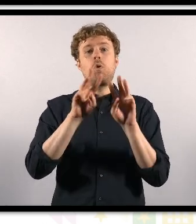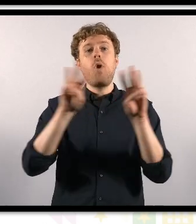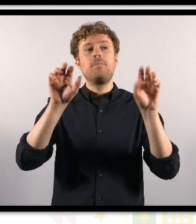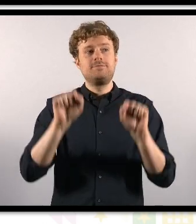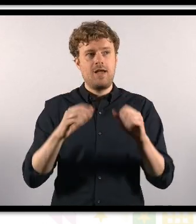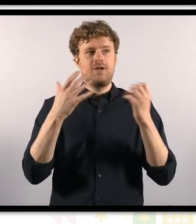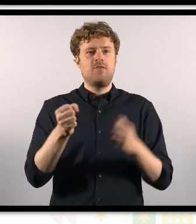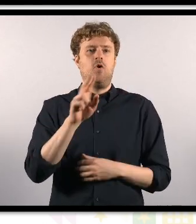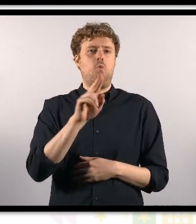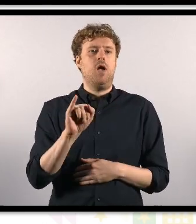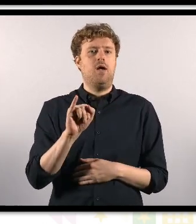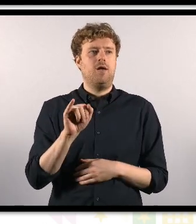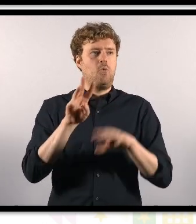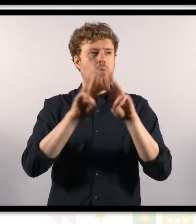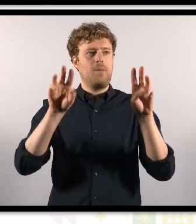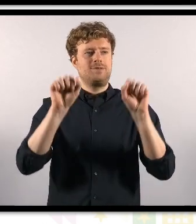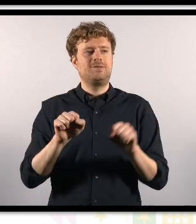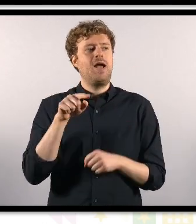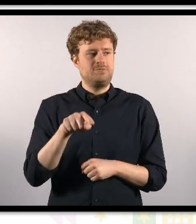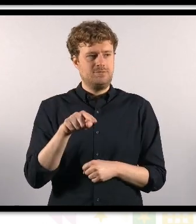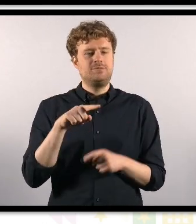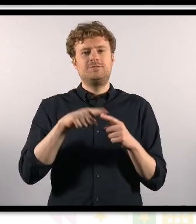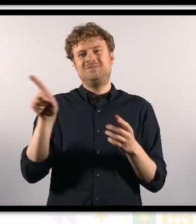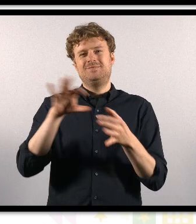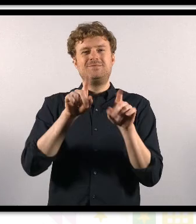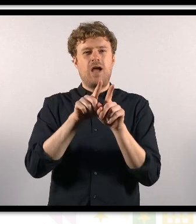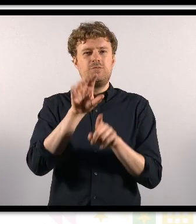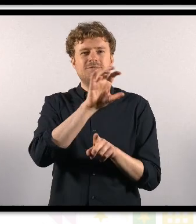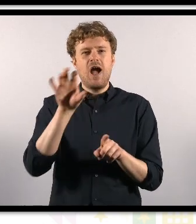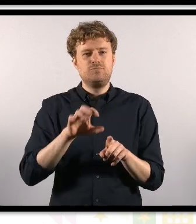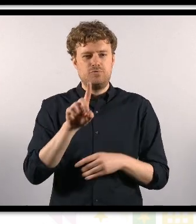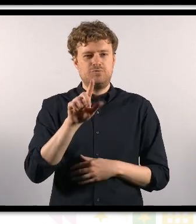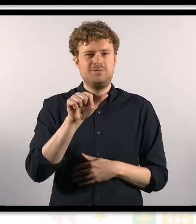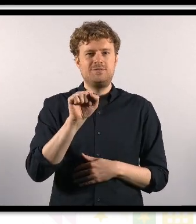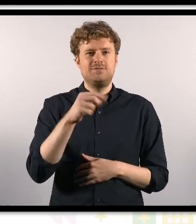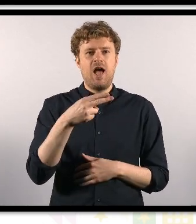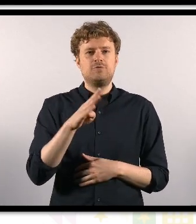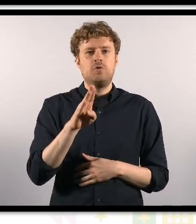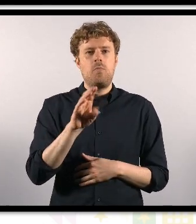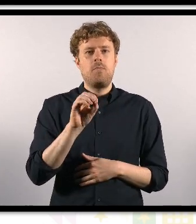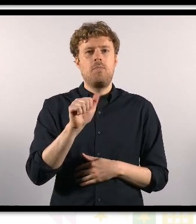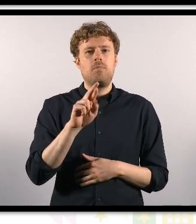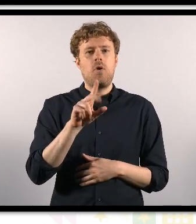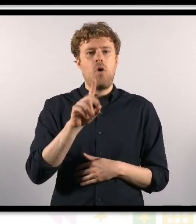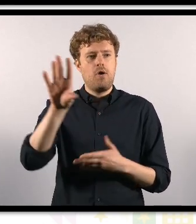easy-to-use, out-of-the-box experience for beginners to get started with and learn Kubernetes, running locally right on their